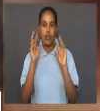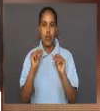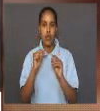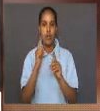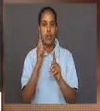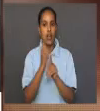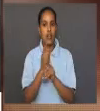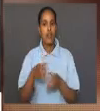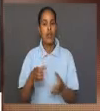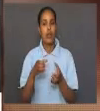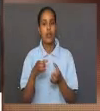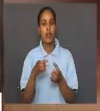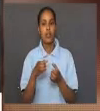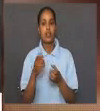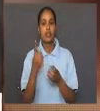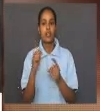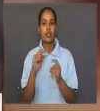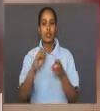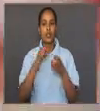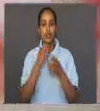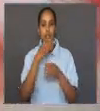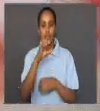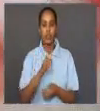current flowing through the solution.